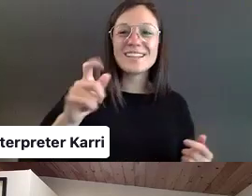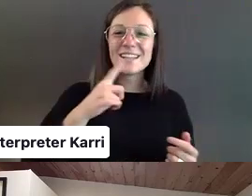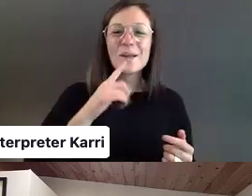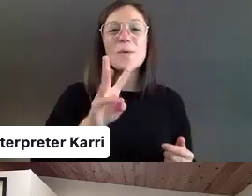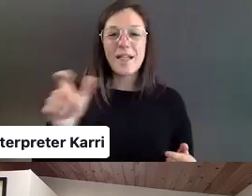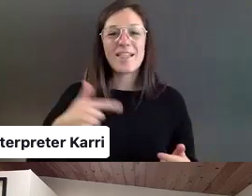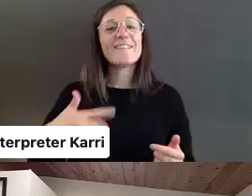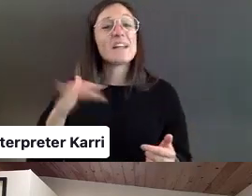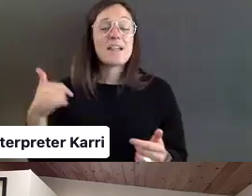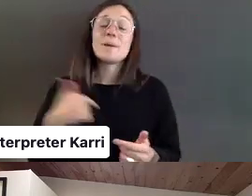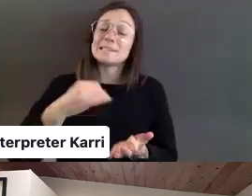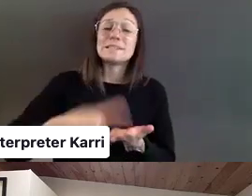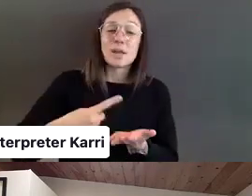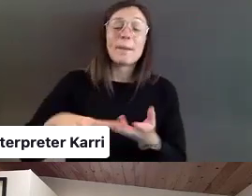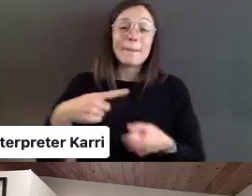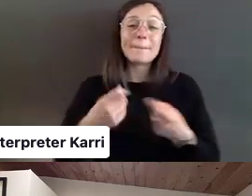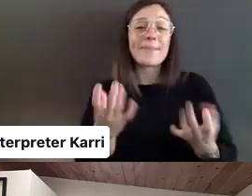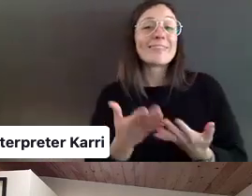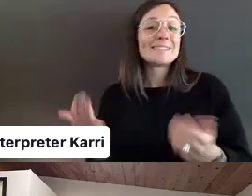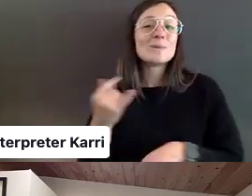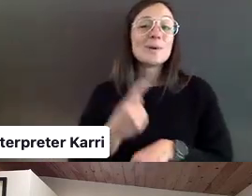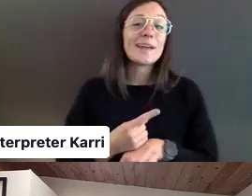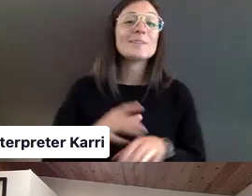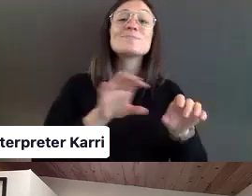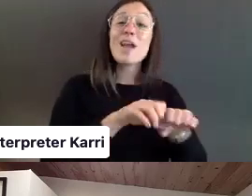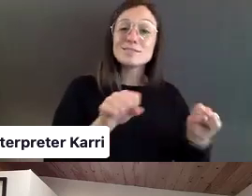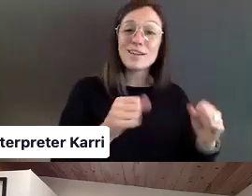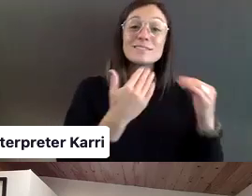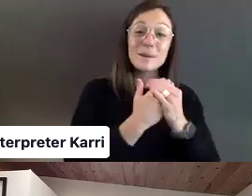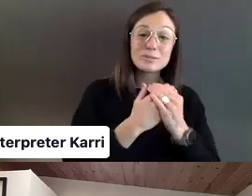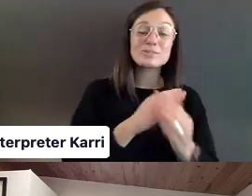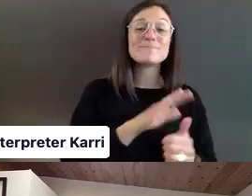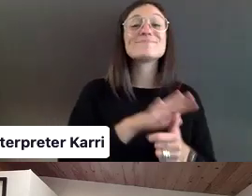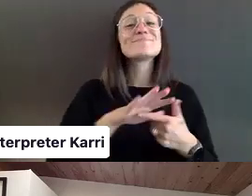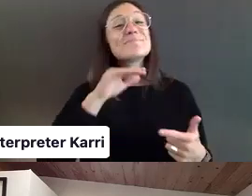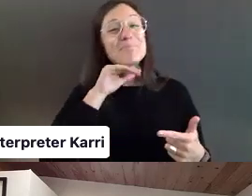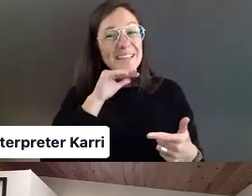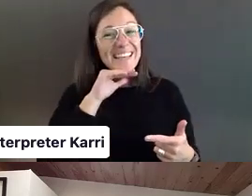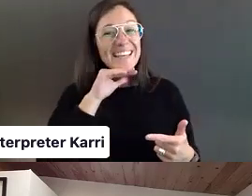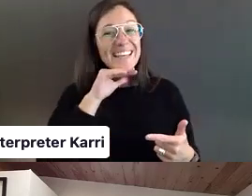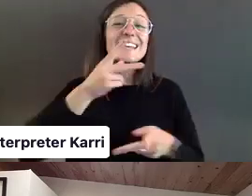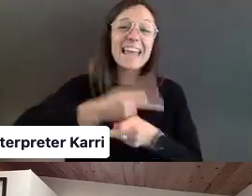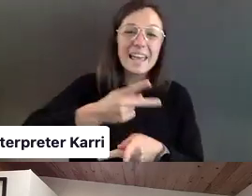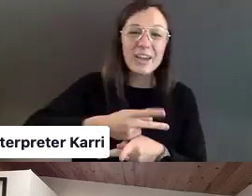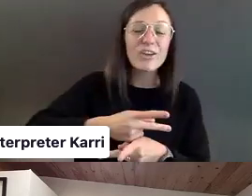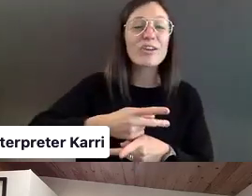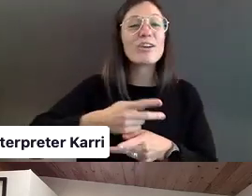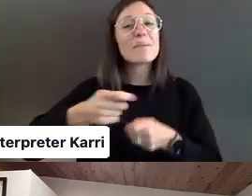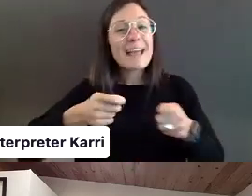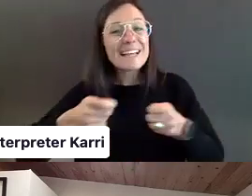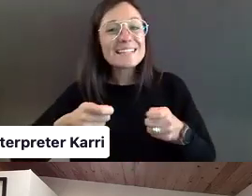we've covered a lot of ground today. Our hot dog sandwiches, pig care and maintenance was also super